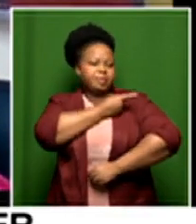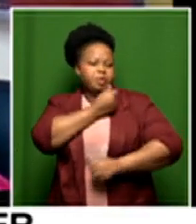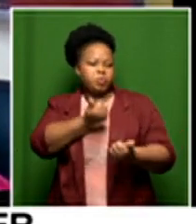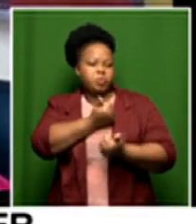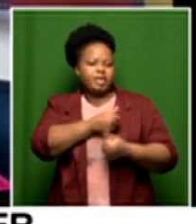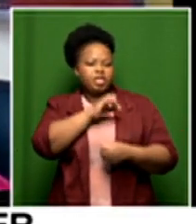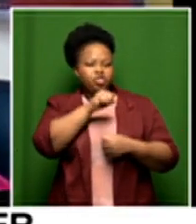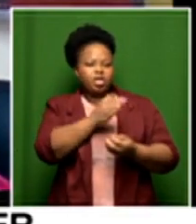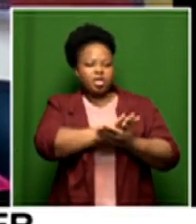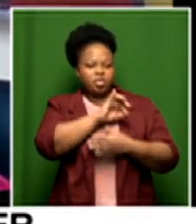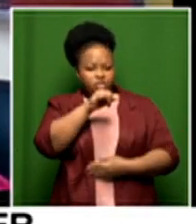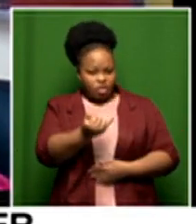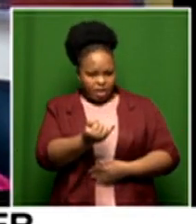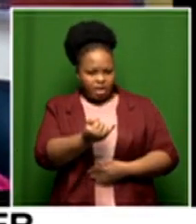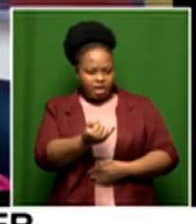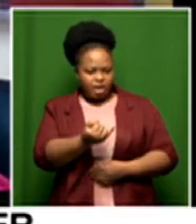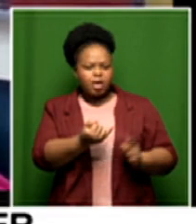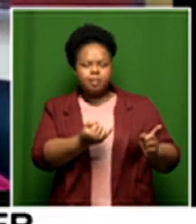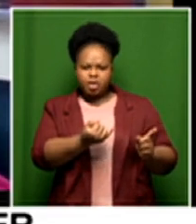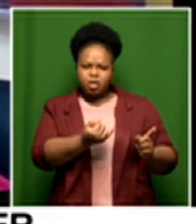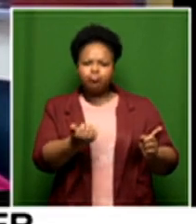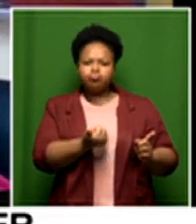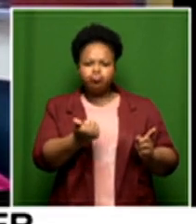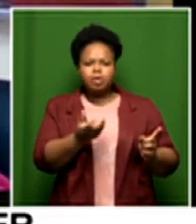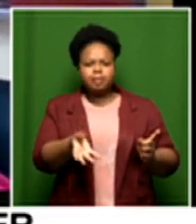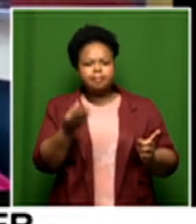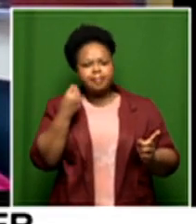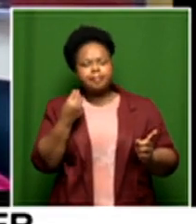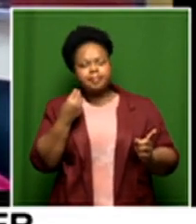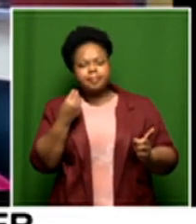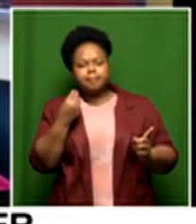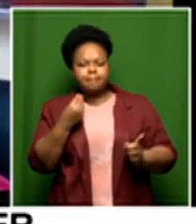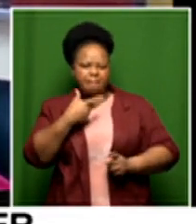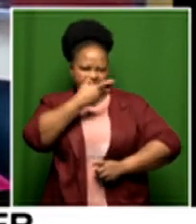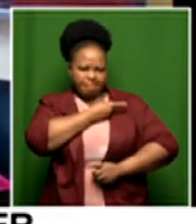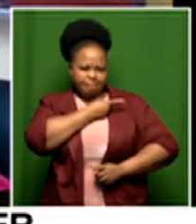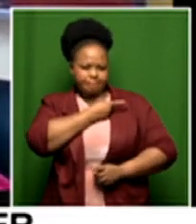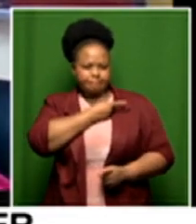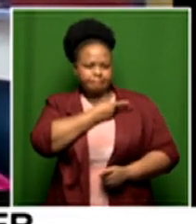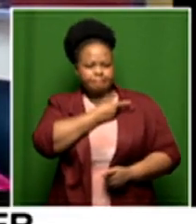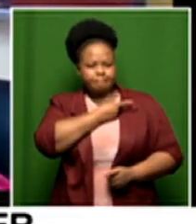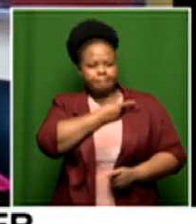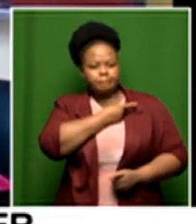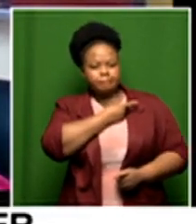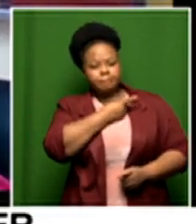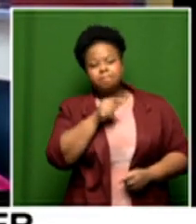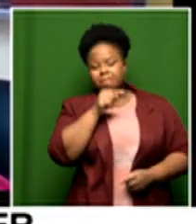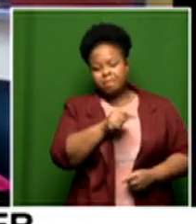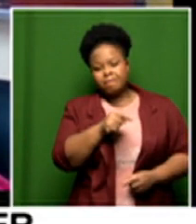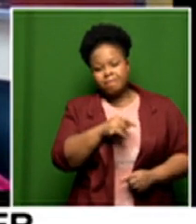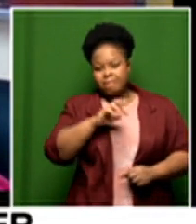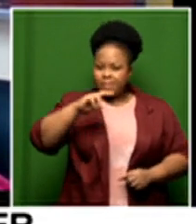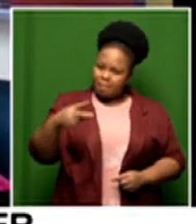J&J vaccine, that they have already received some form of inoculation, will they